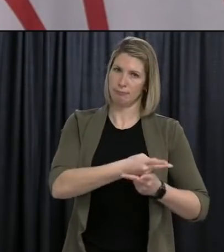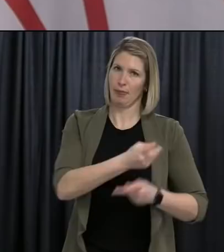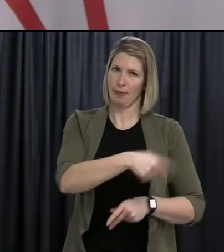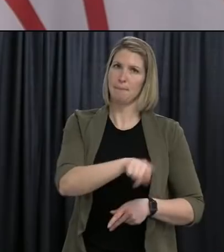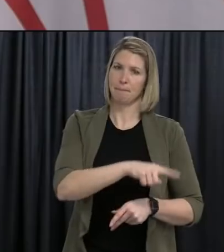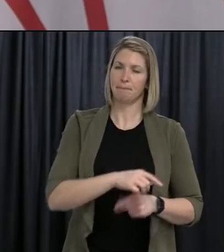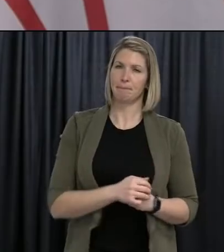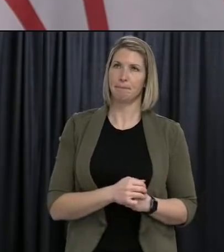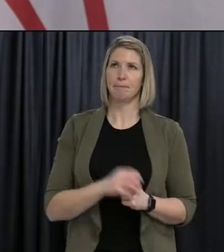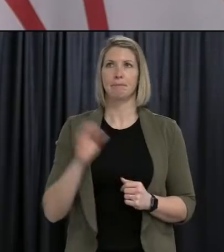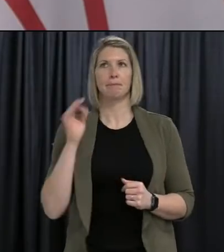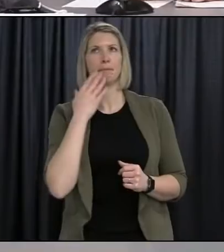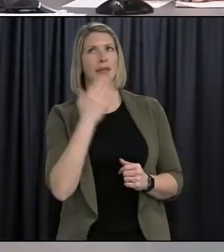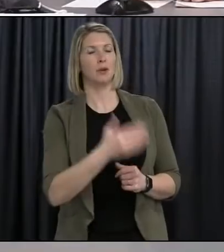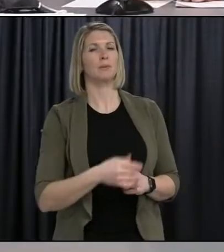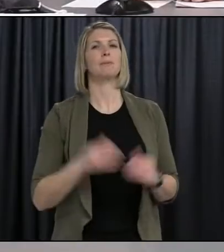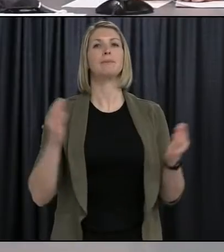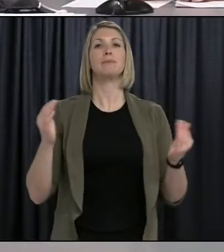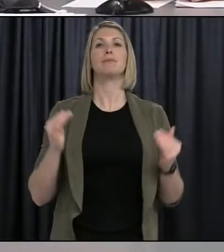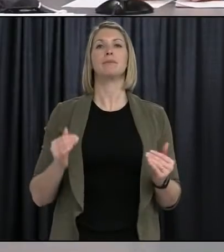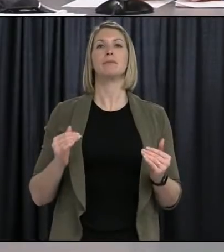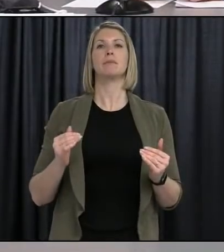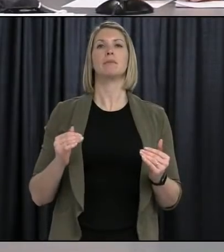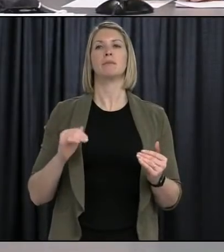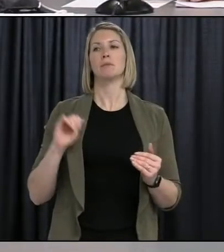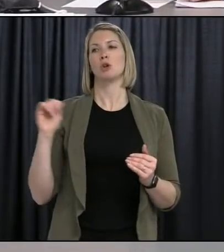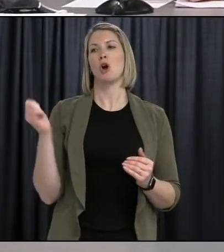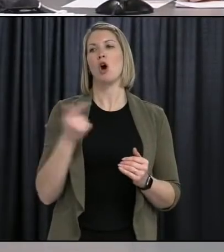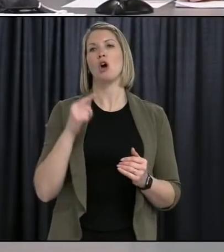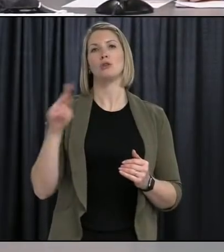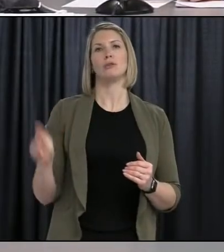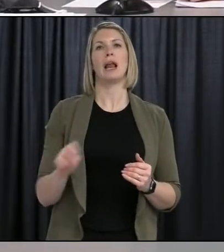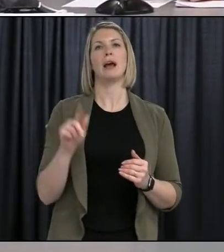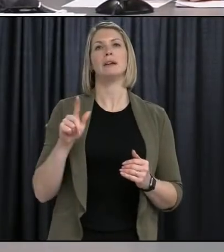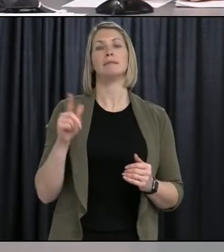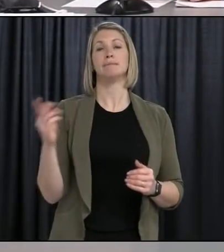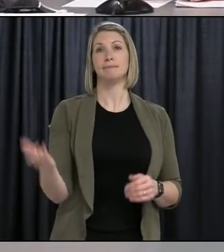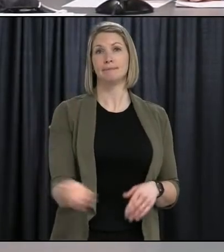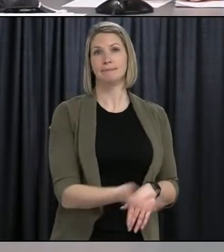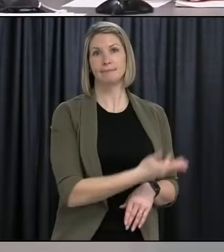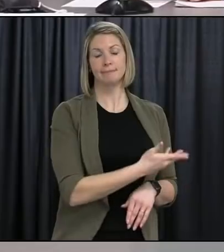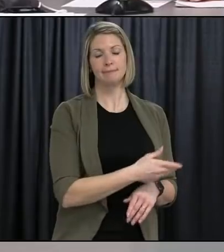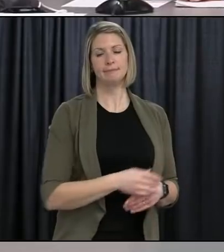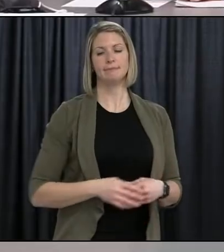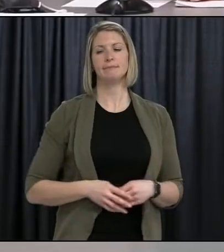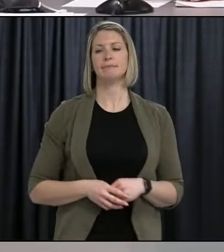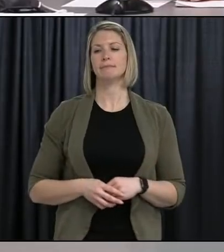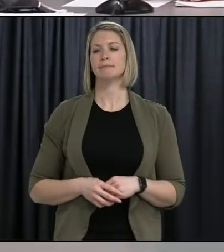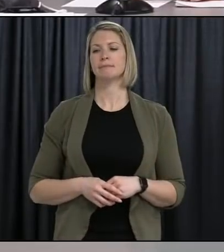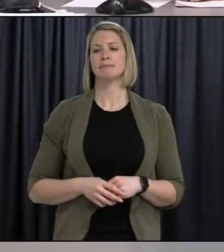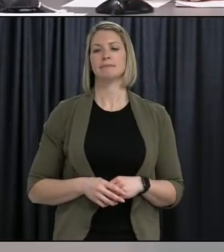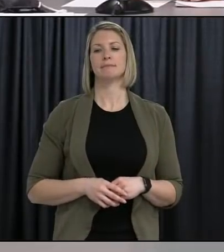Thank you. Elizabeth with All Newfoundland Labrador, do you have a final question?